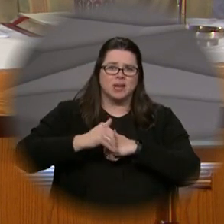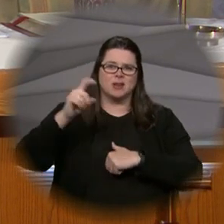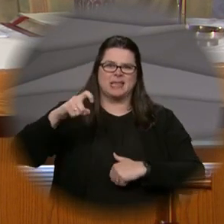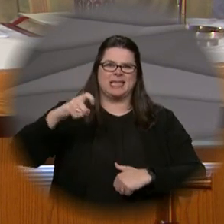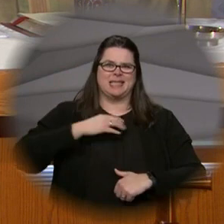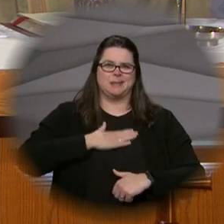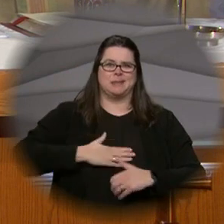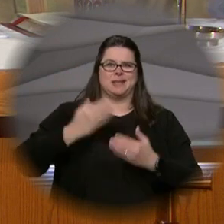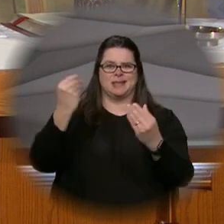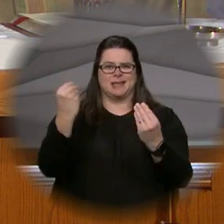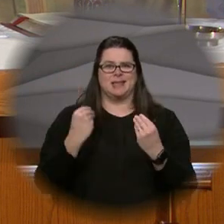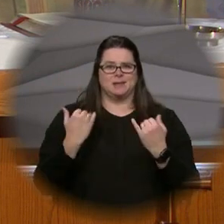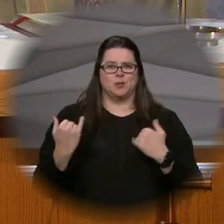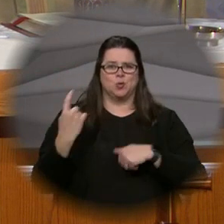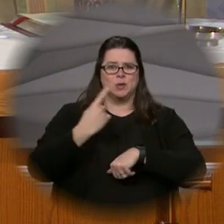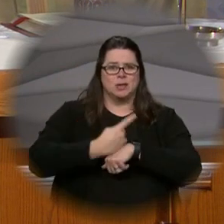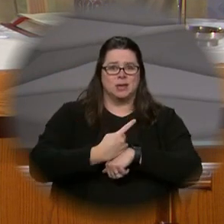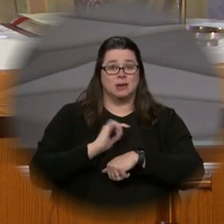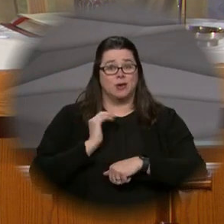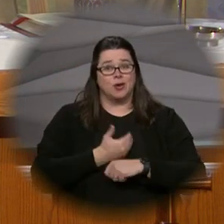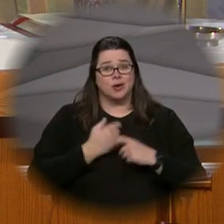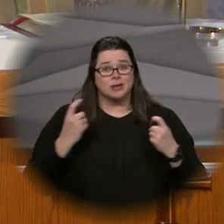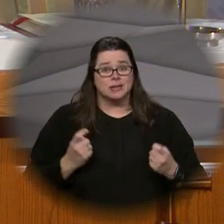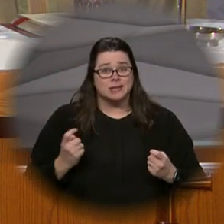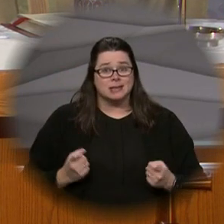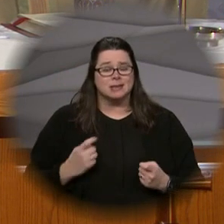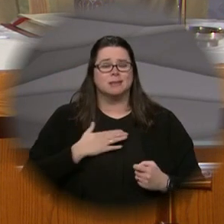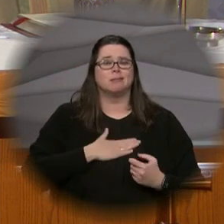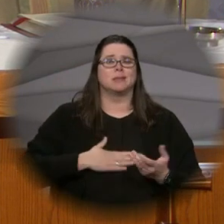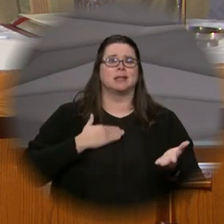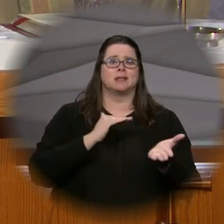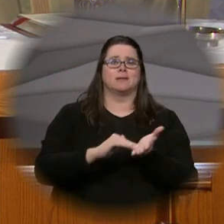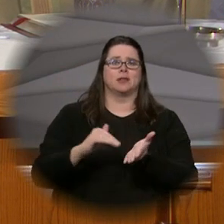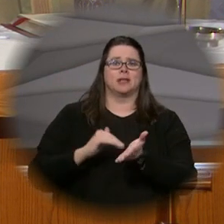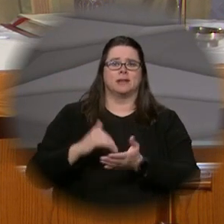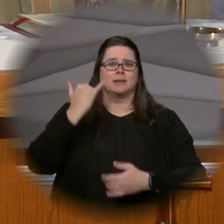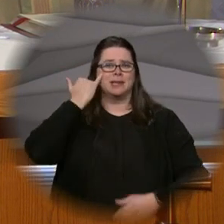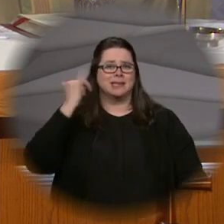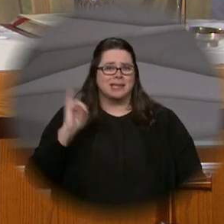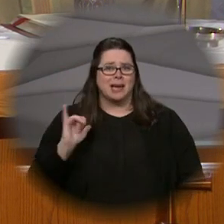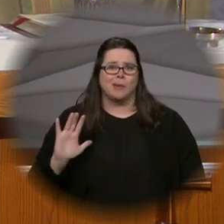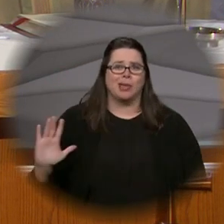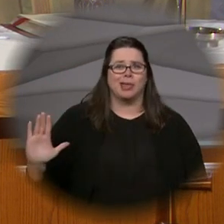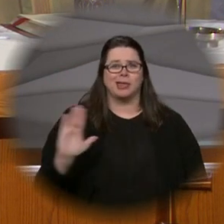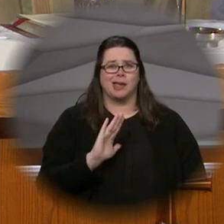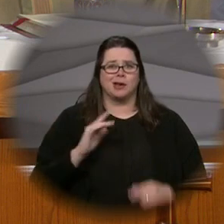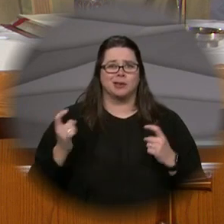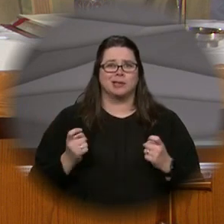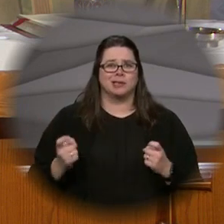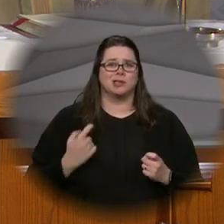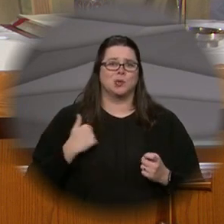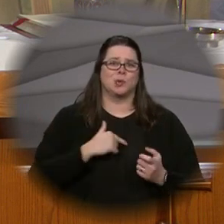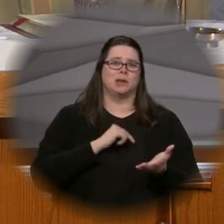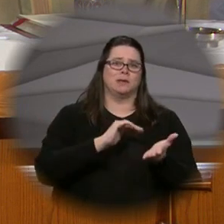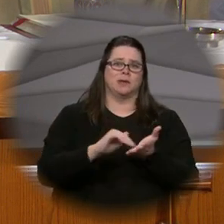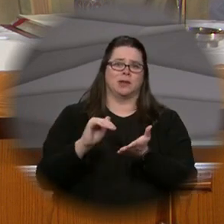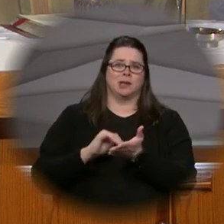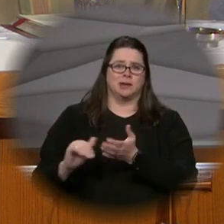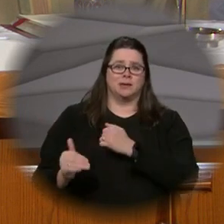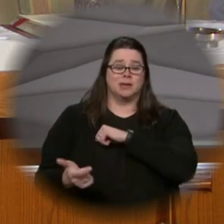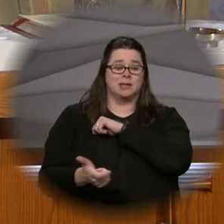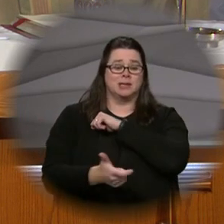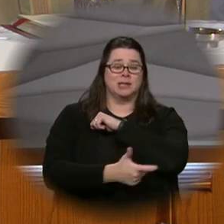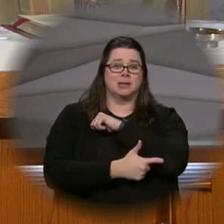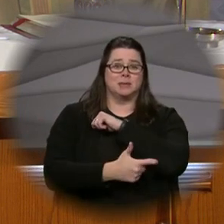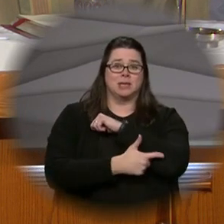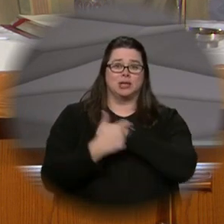Give us this day our daily bread, and forgive us our trespasses, as we forgive those who trespass against